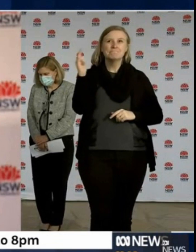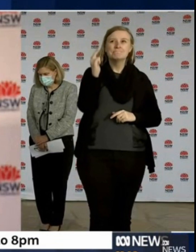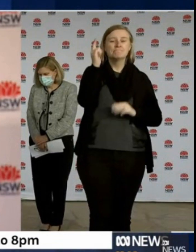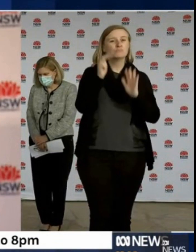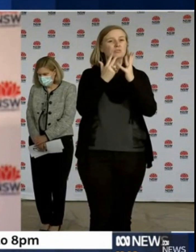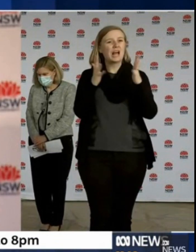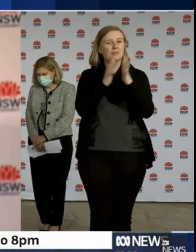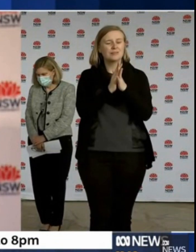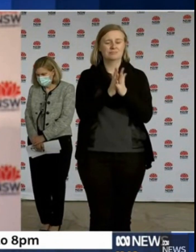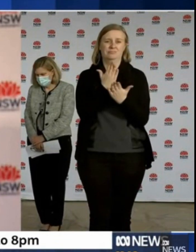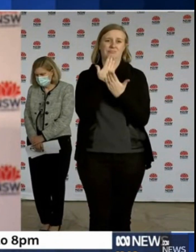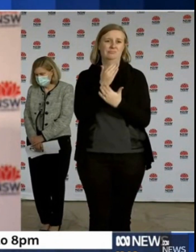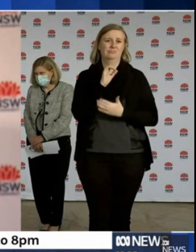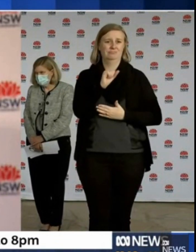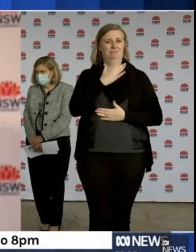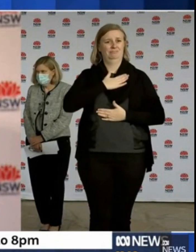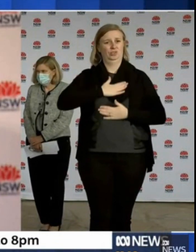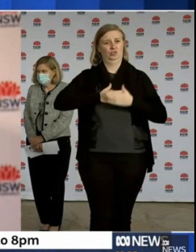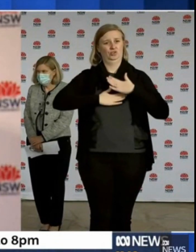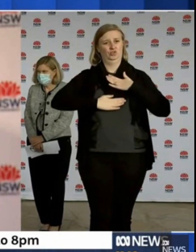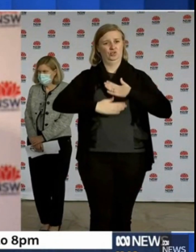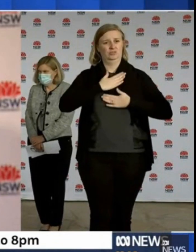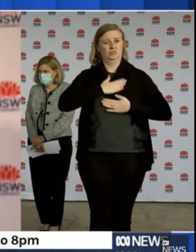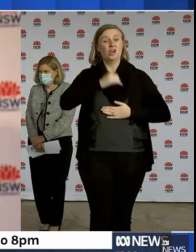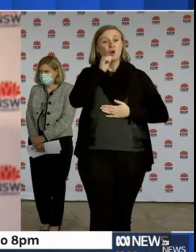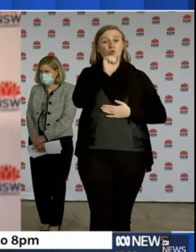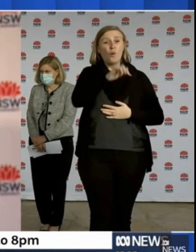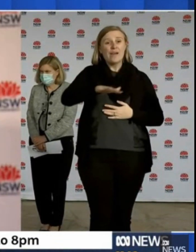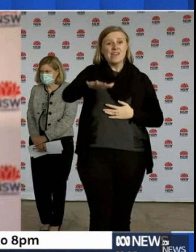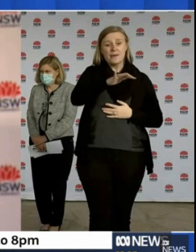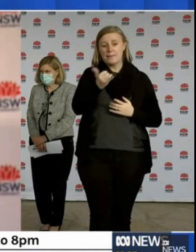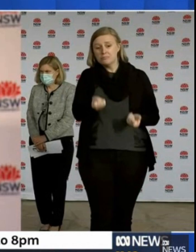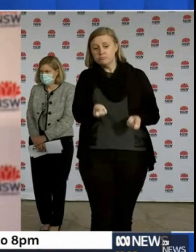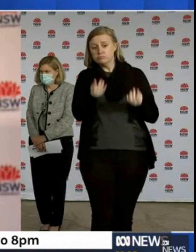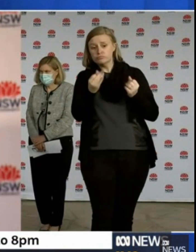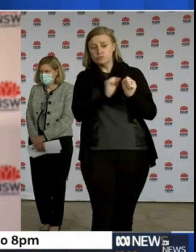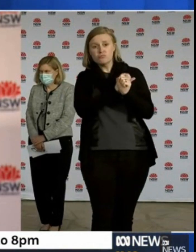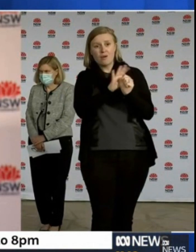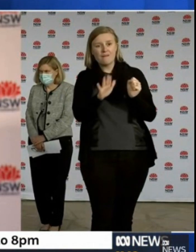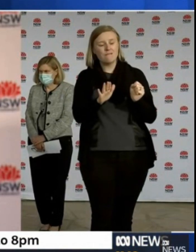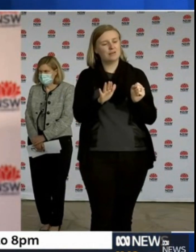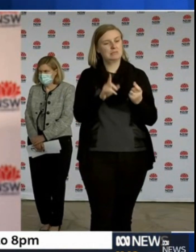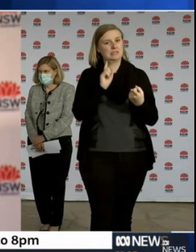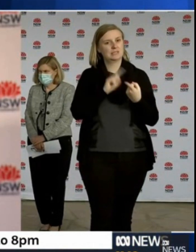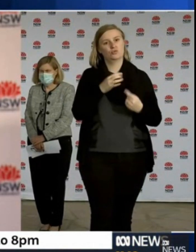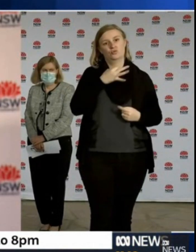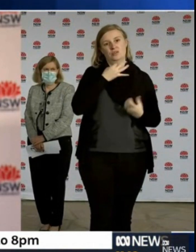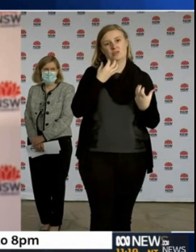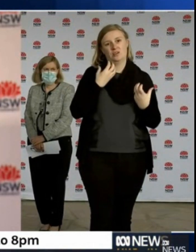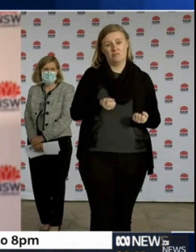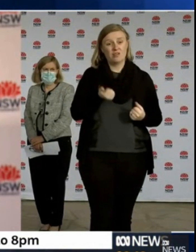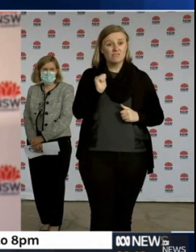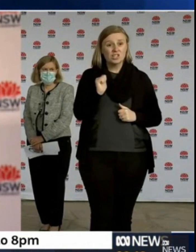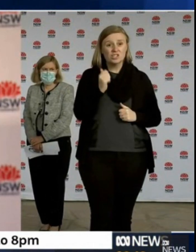for your patience and for adhering to the restrictions. Even though we haven't had a case, the risk is there. For example, as you saw